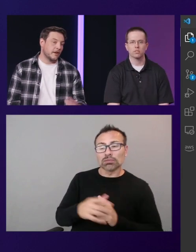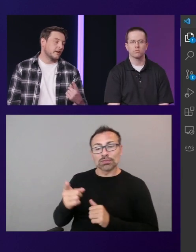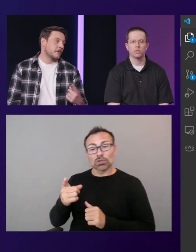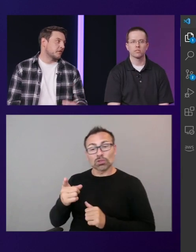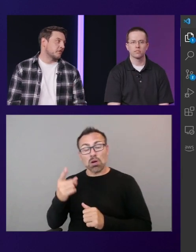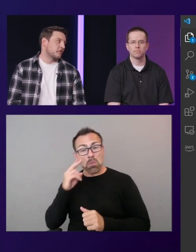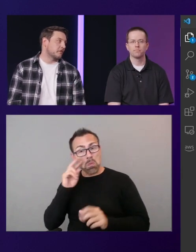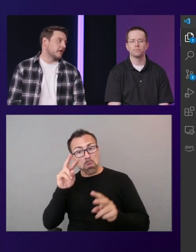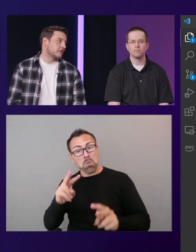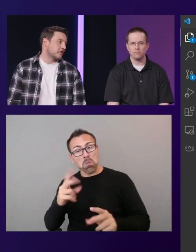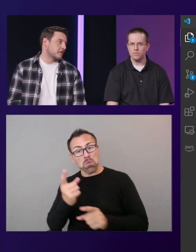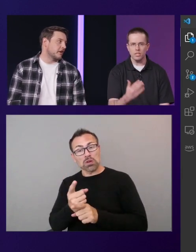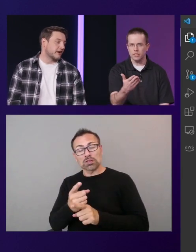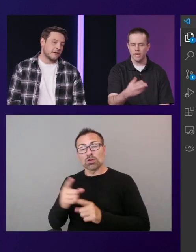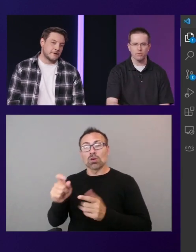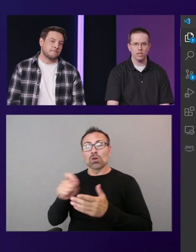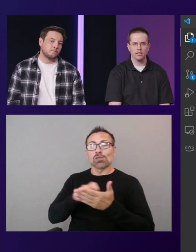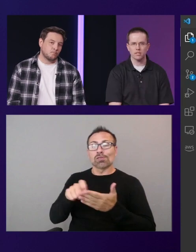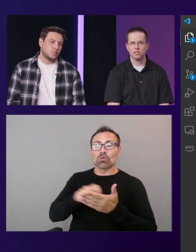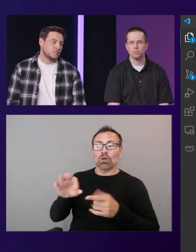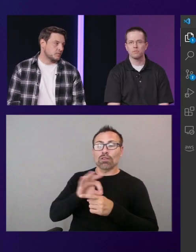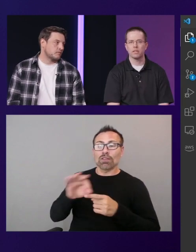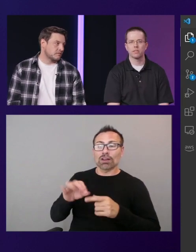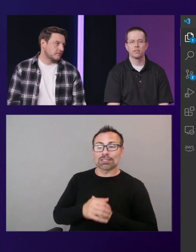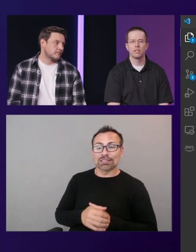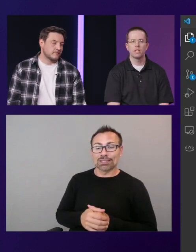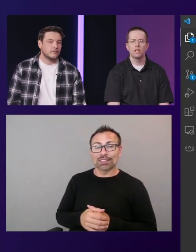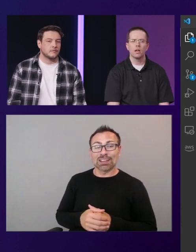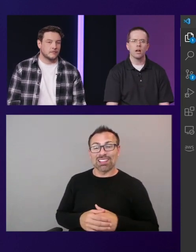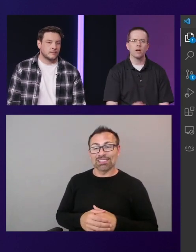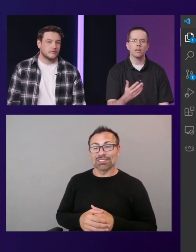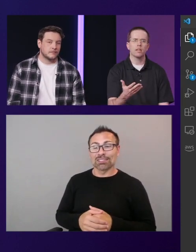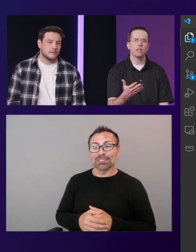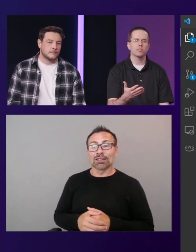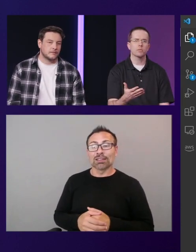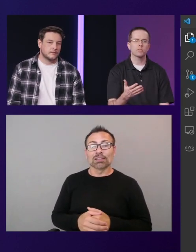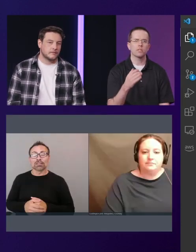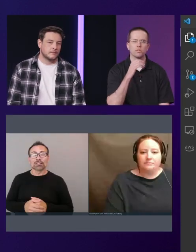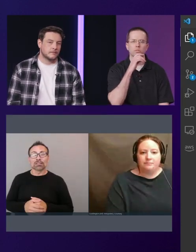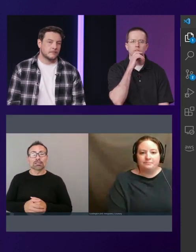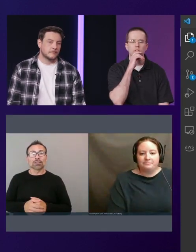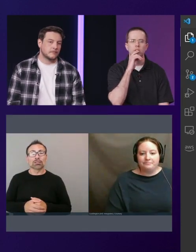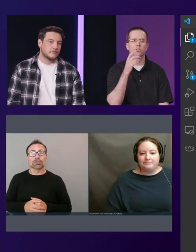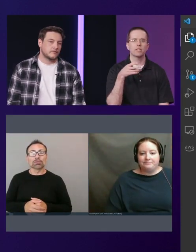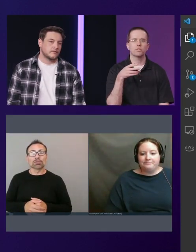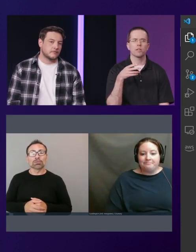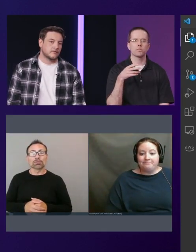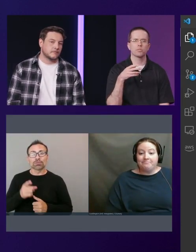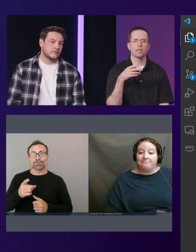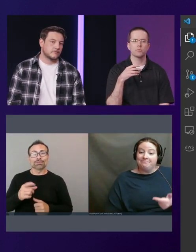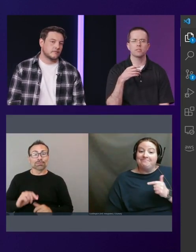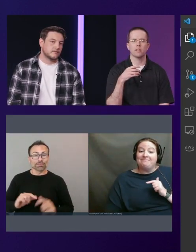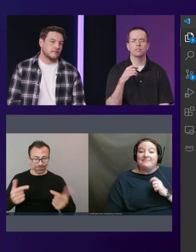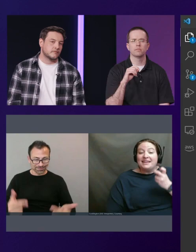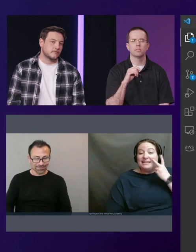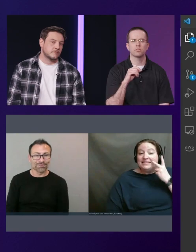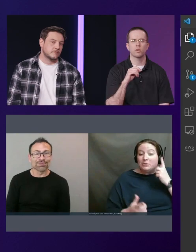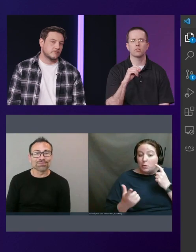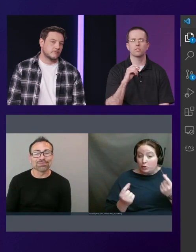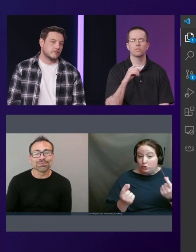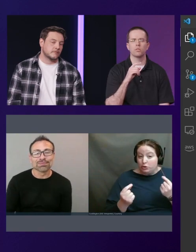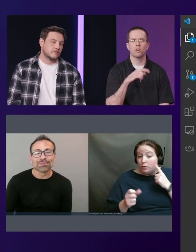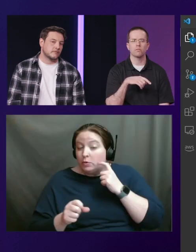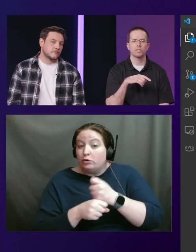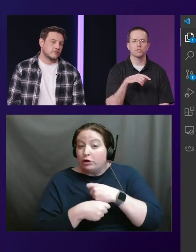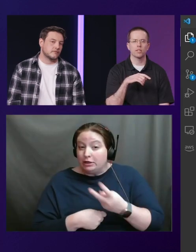test function for us. And added it as a 5th test in the stack. Yeah, and realized that it should be 5th. And let's see what it's going to do. So it's going to create 2 customers, as we said. It's